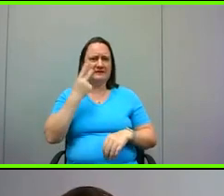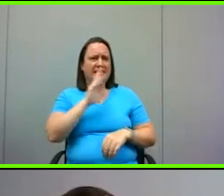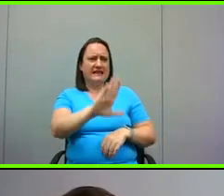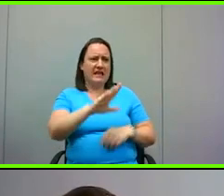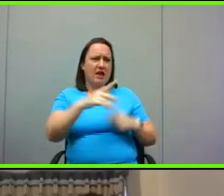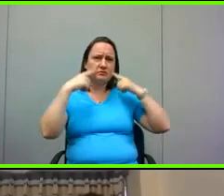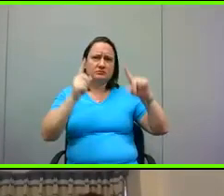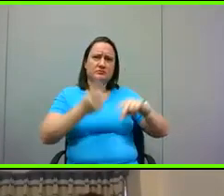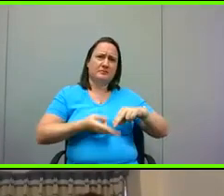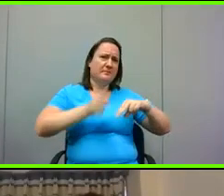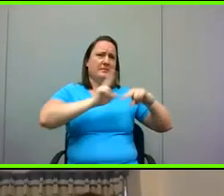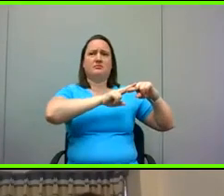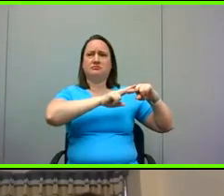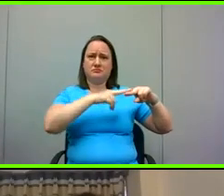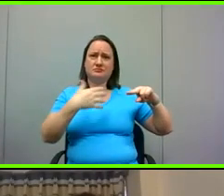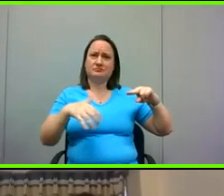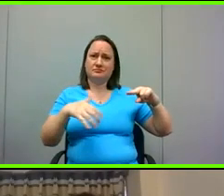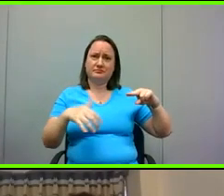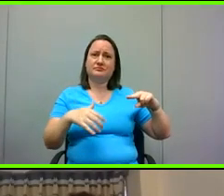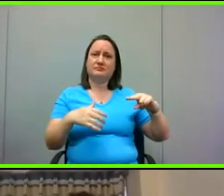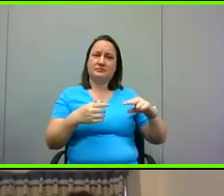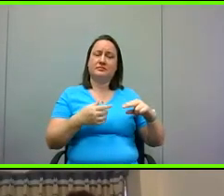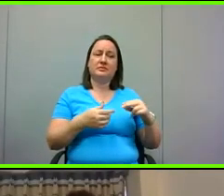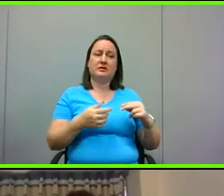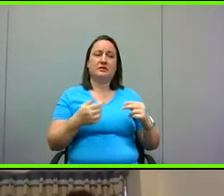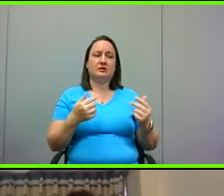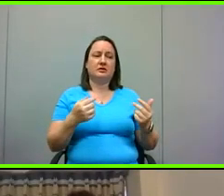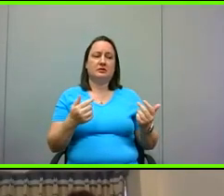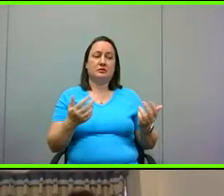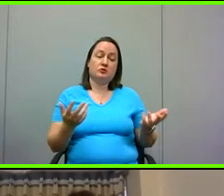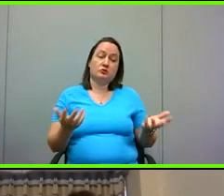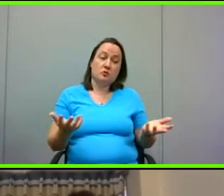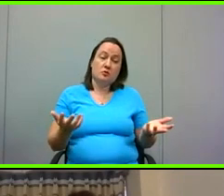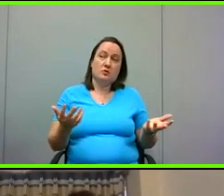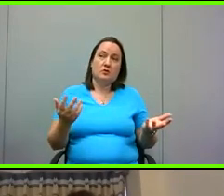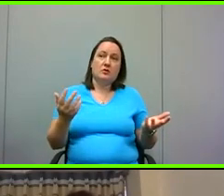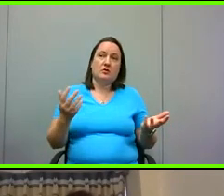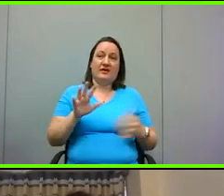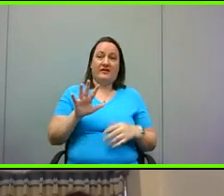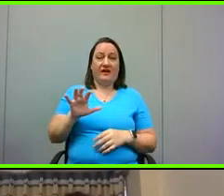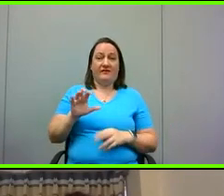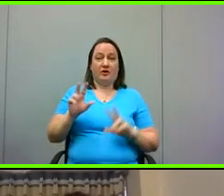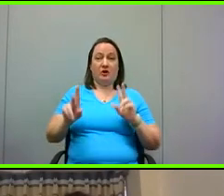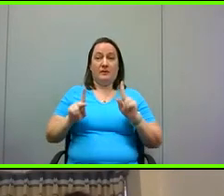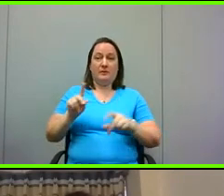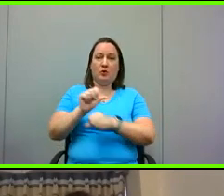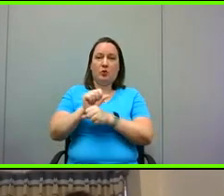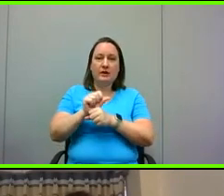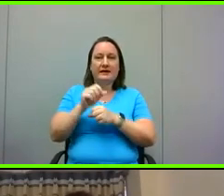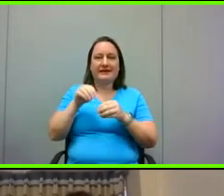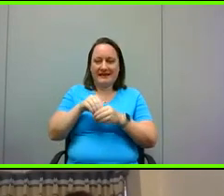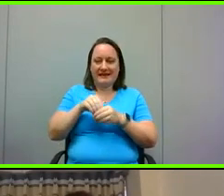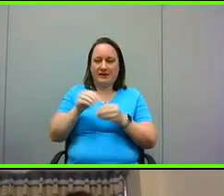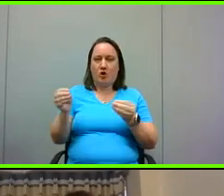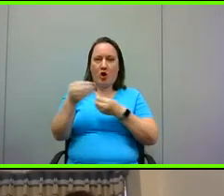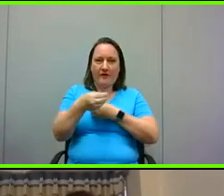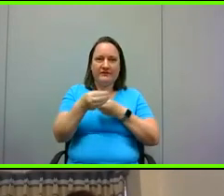a result of that. And you just think that we went from 500 people working in cubicles to